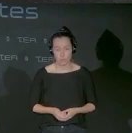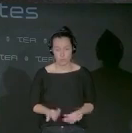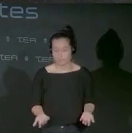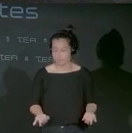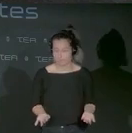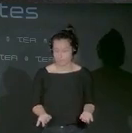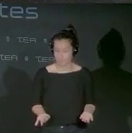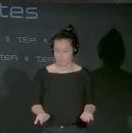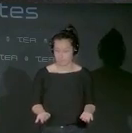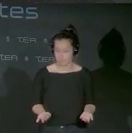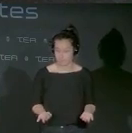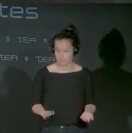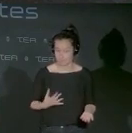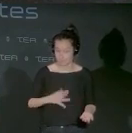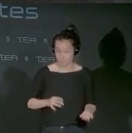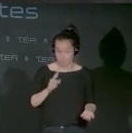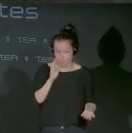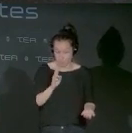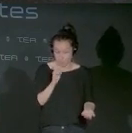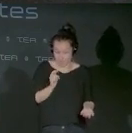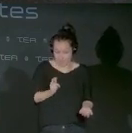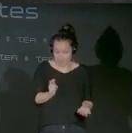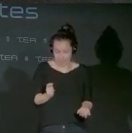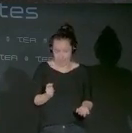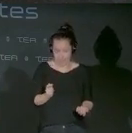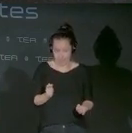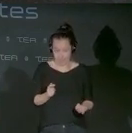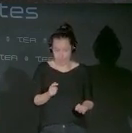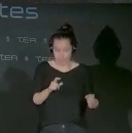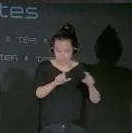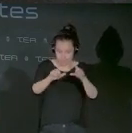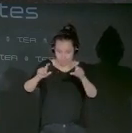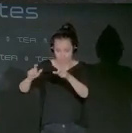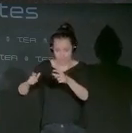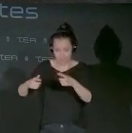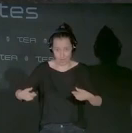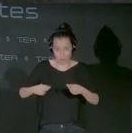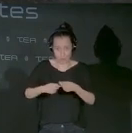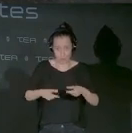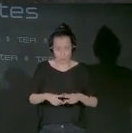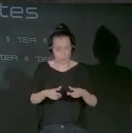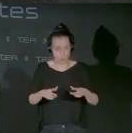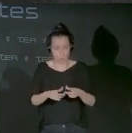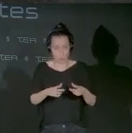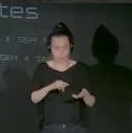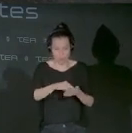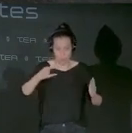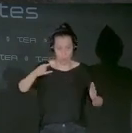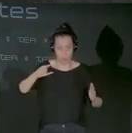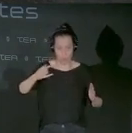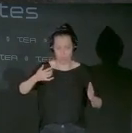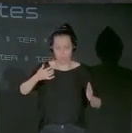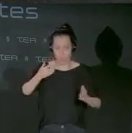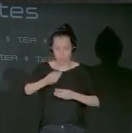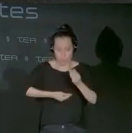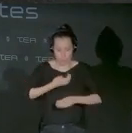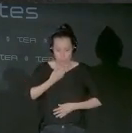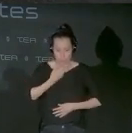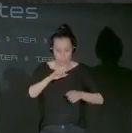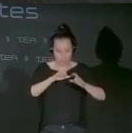transport authorities in how they're doing urban planning before rolling out a railway, a new railway route,